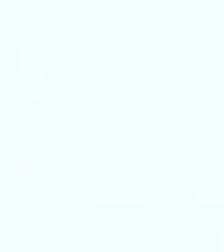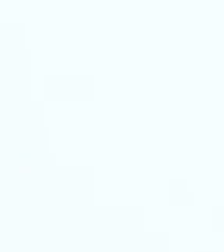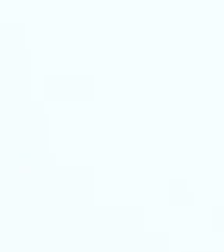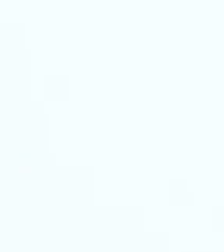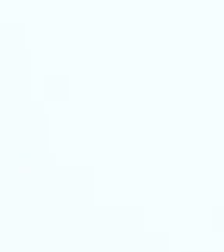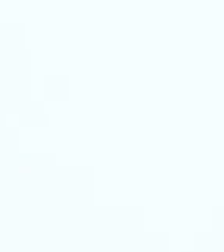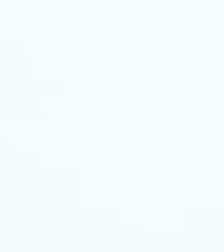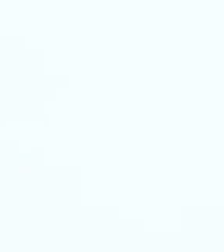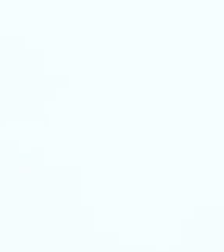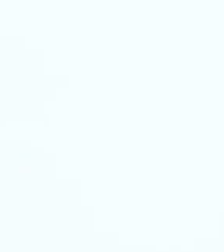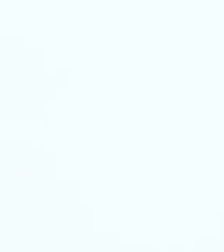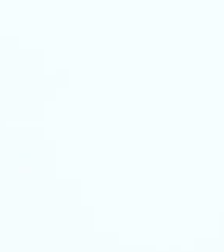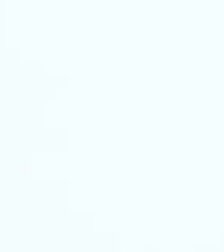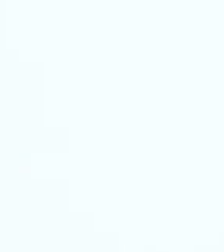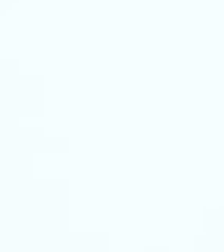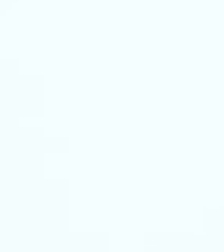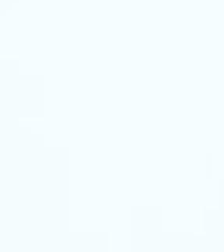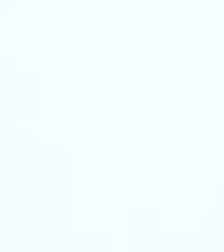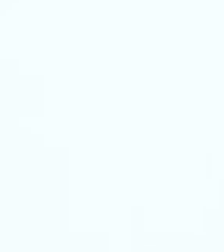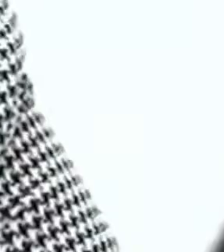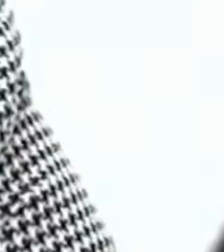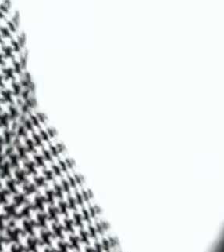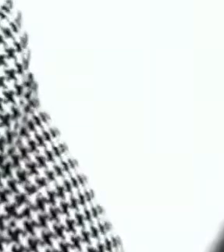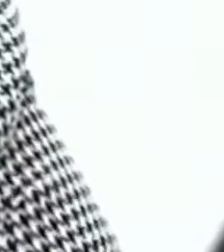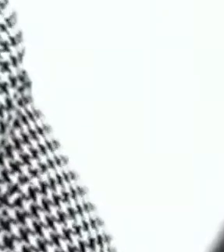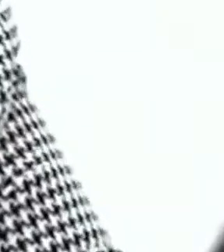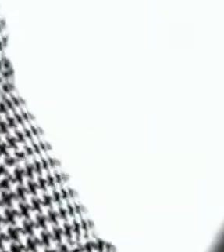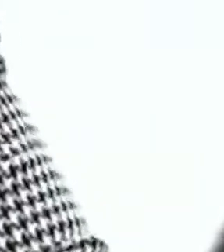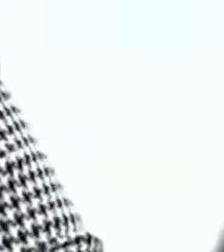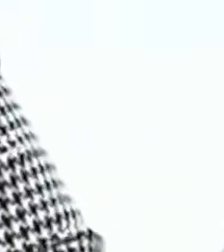Good morning. I'm Mwele Meja from the Office of the Clerk.